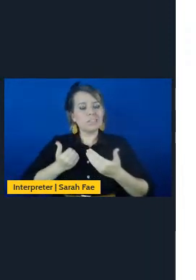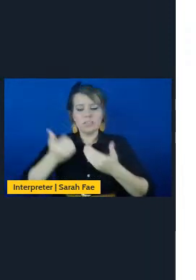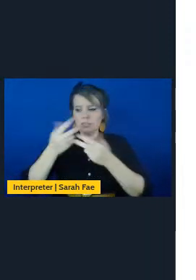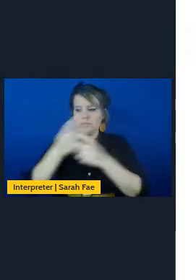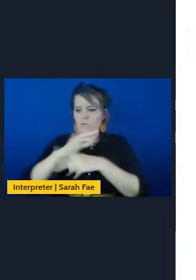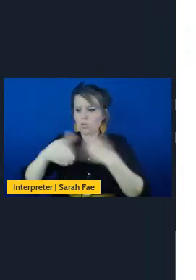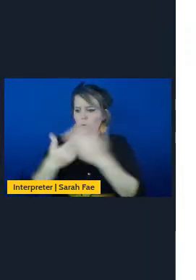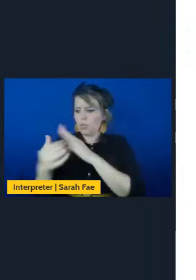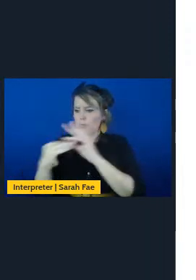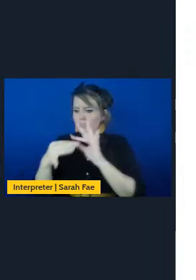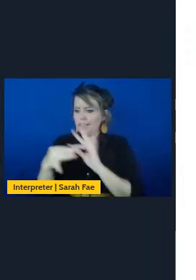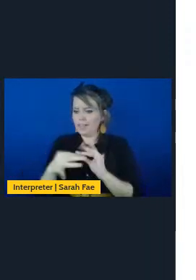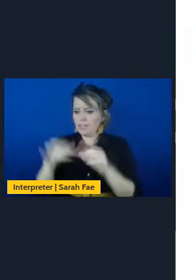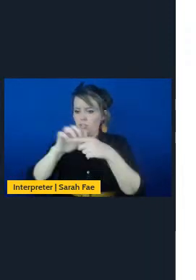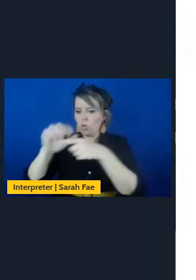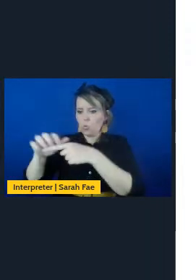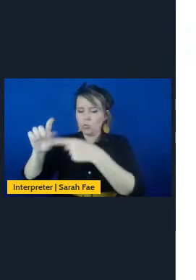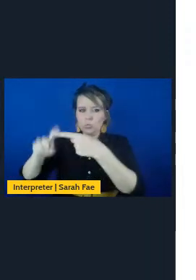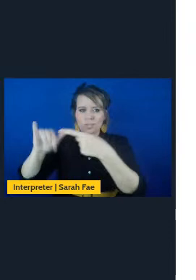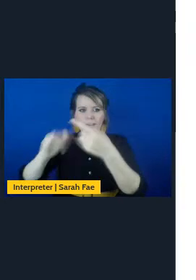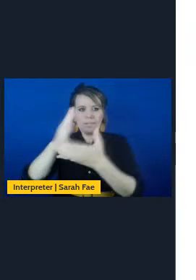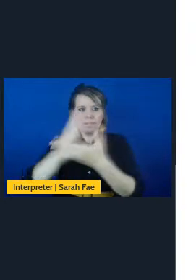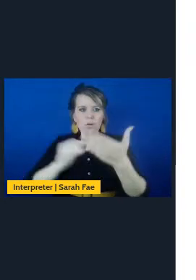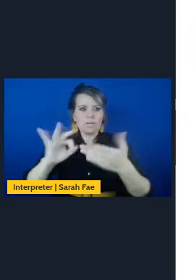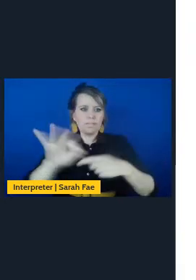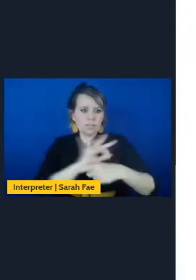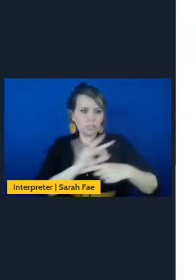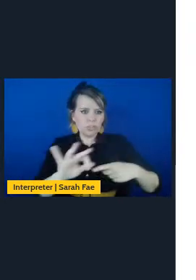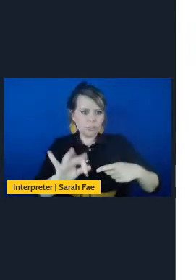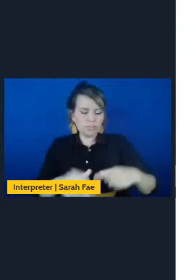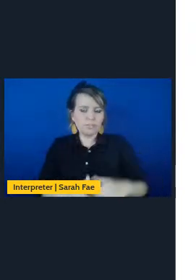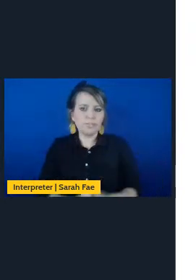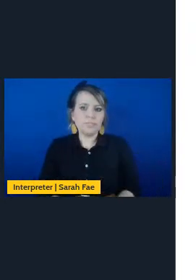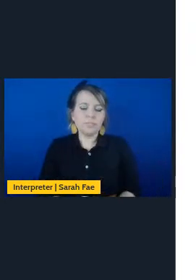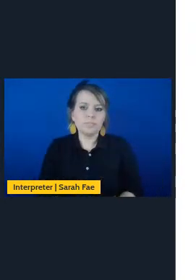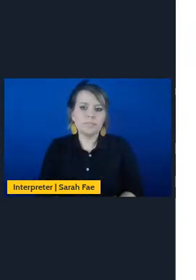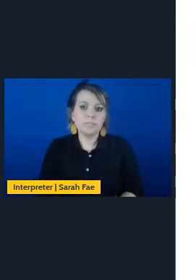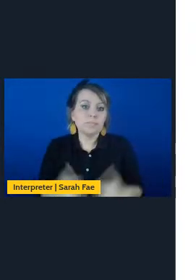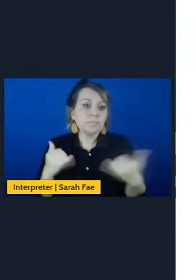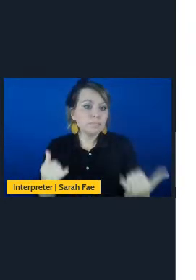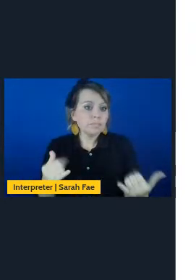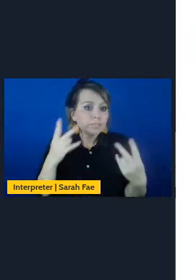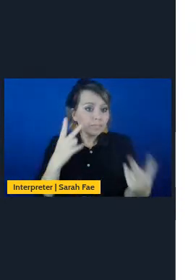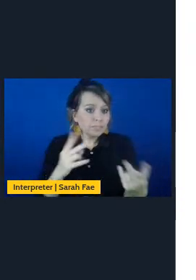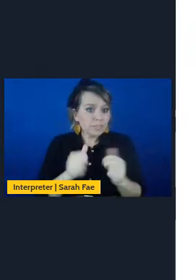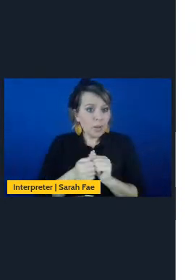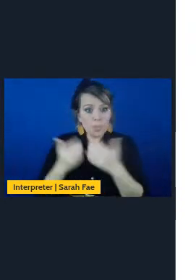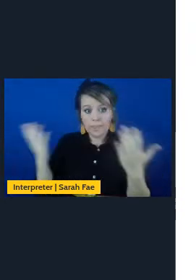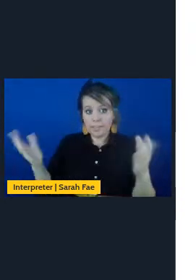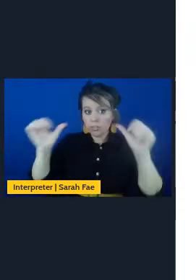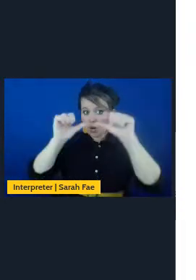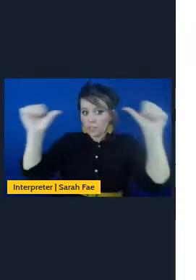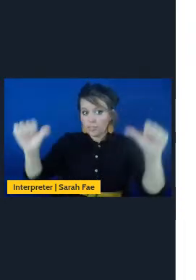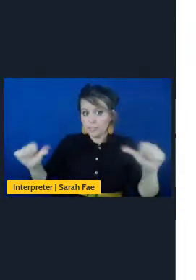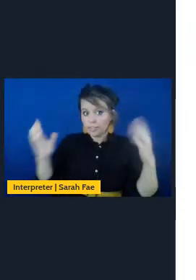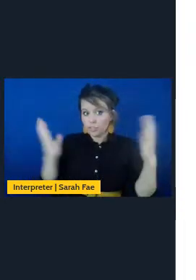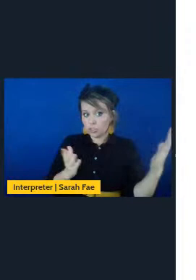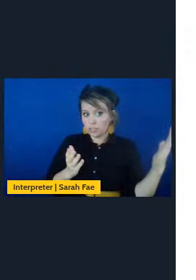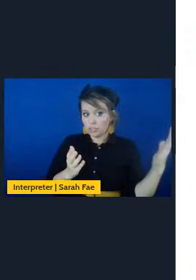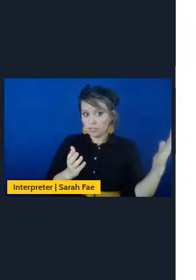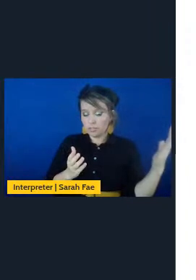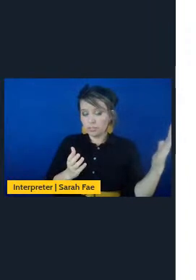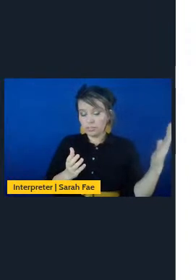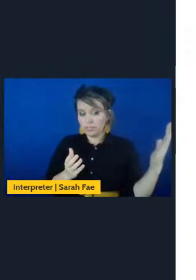code to that piece of functionality. So now let's see how this architecture